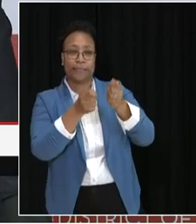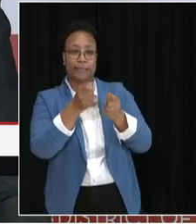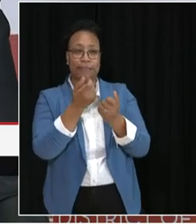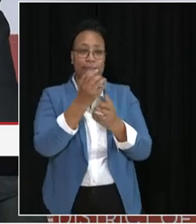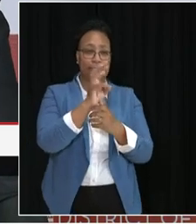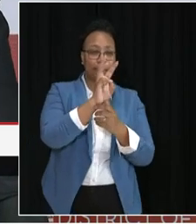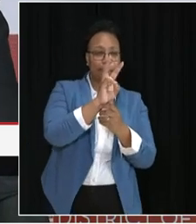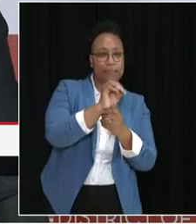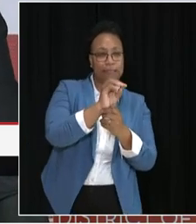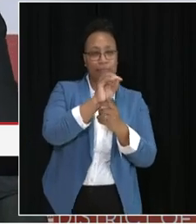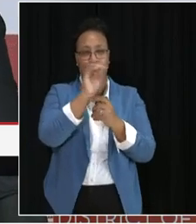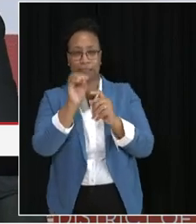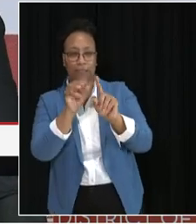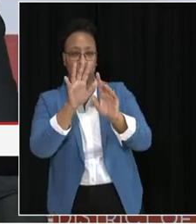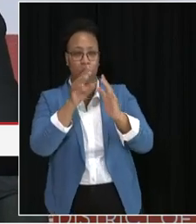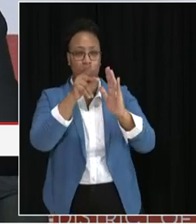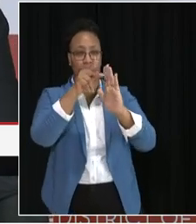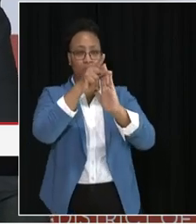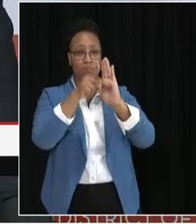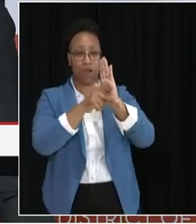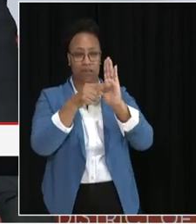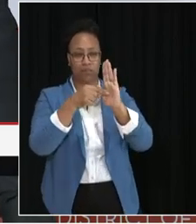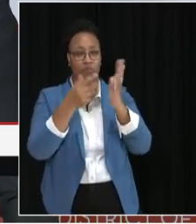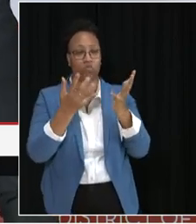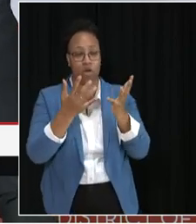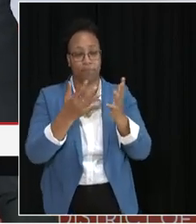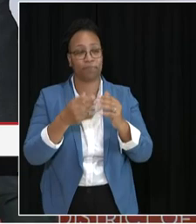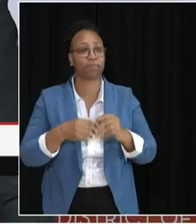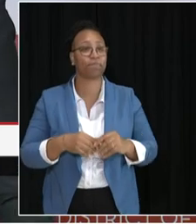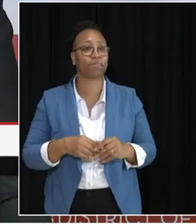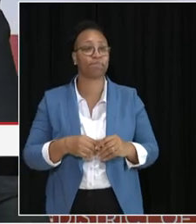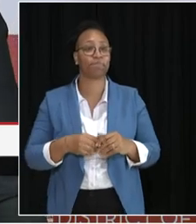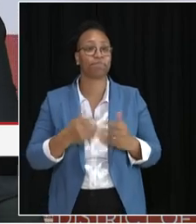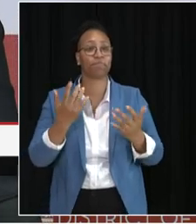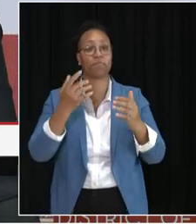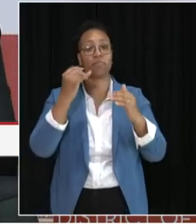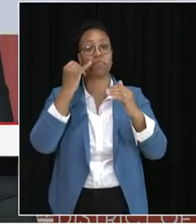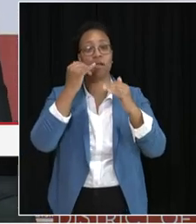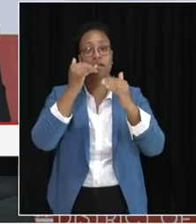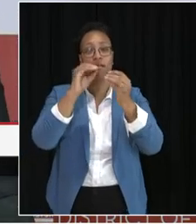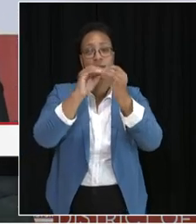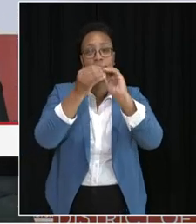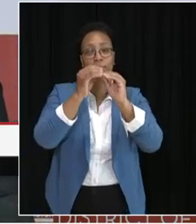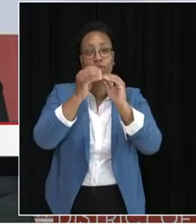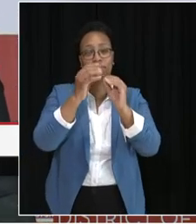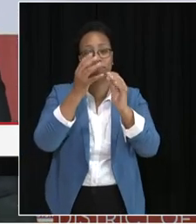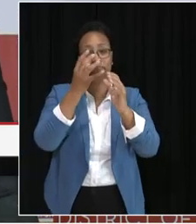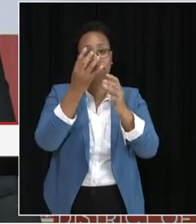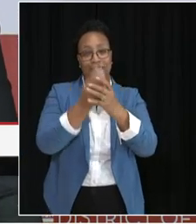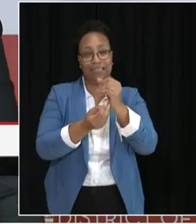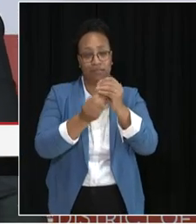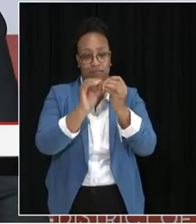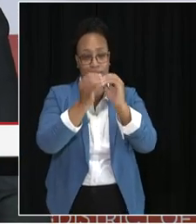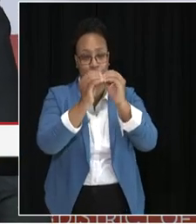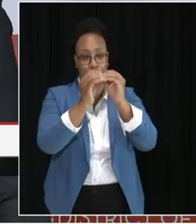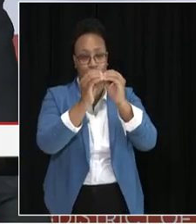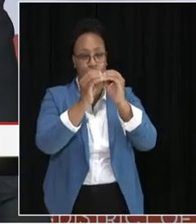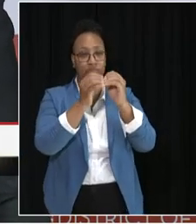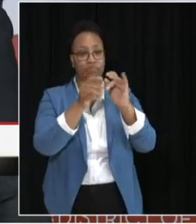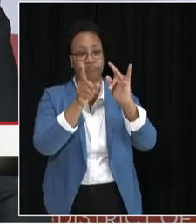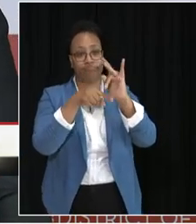miss a certain portion of the day, then you were marked absent for the day, but that has actually been modified for this school year.